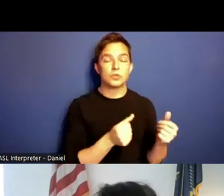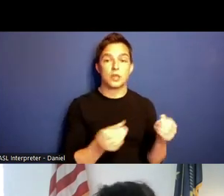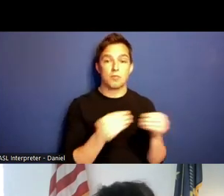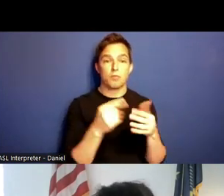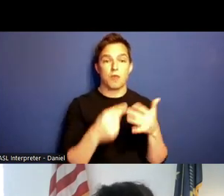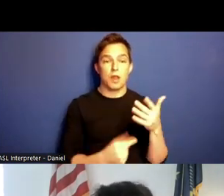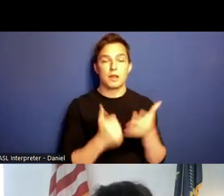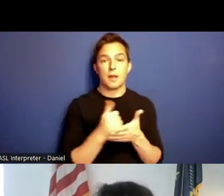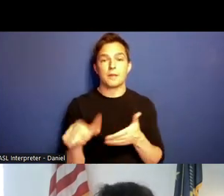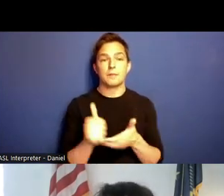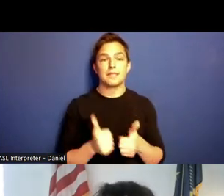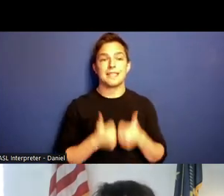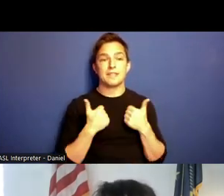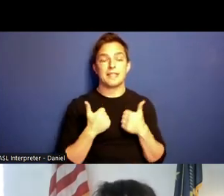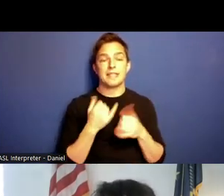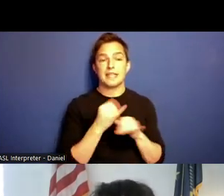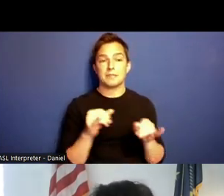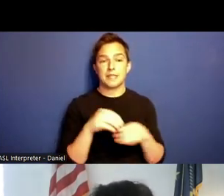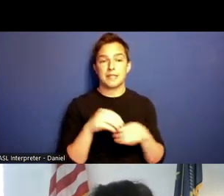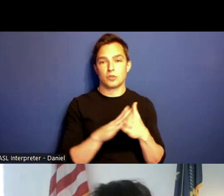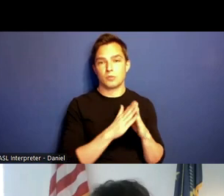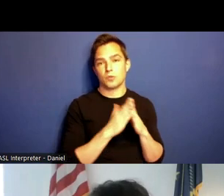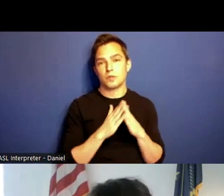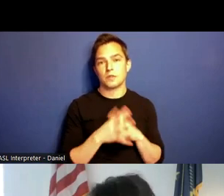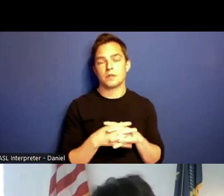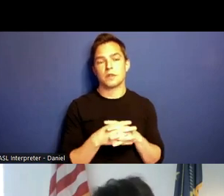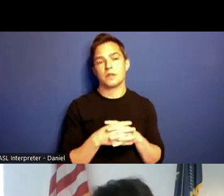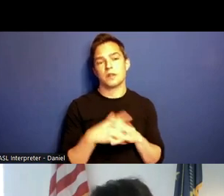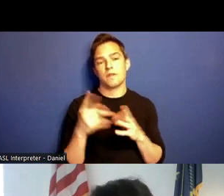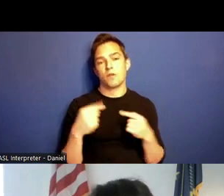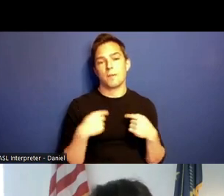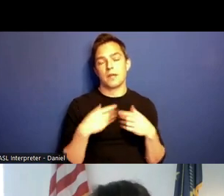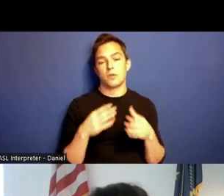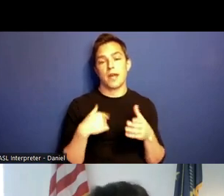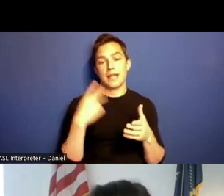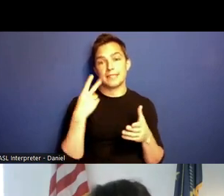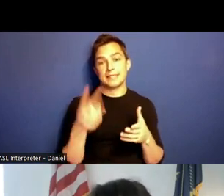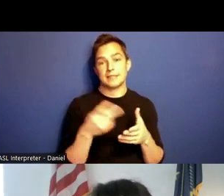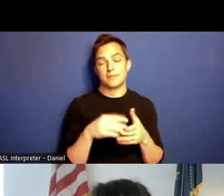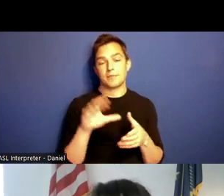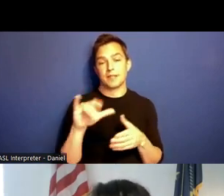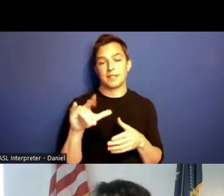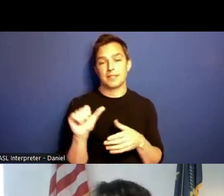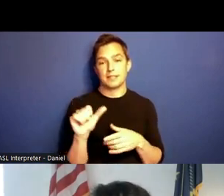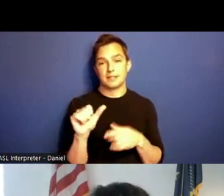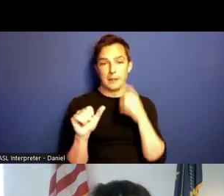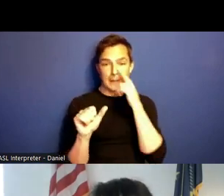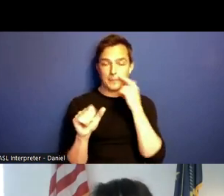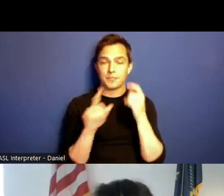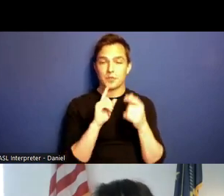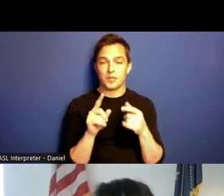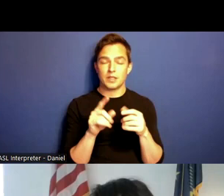help them live independently in the community. So to me, the way I see it, CILS really are a true